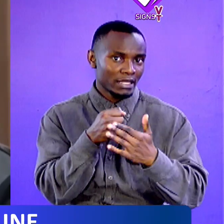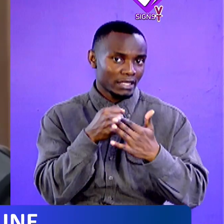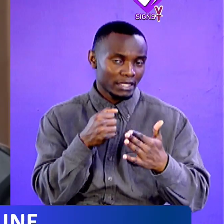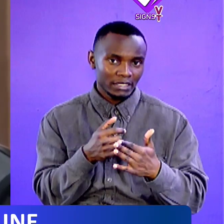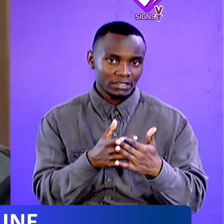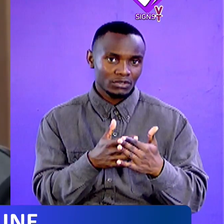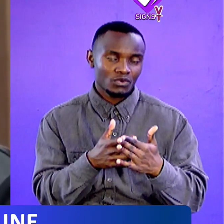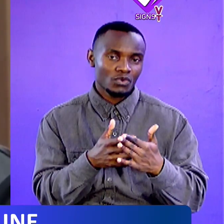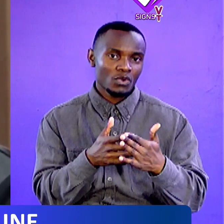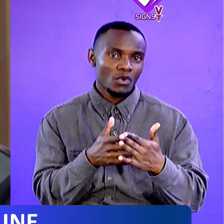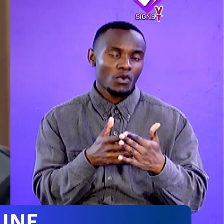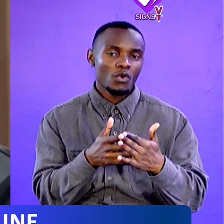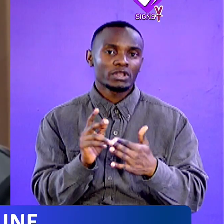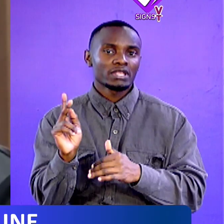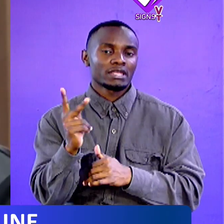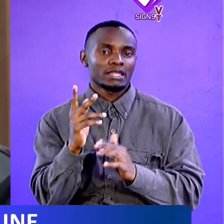have to answer it one day.